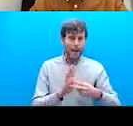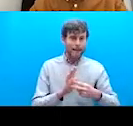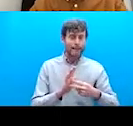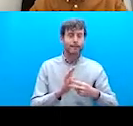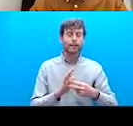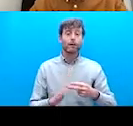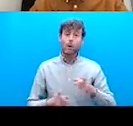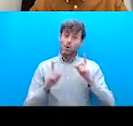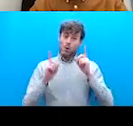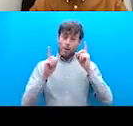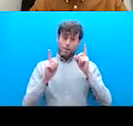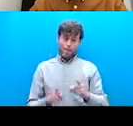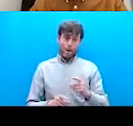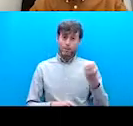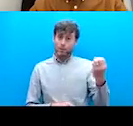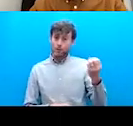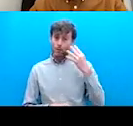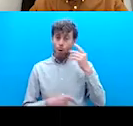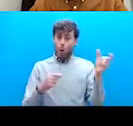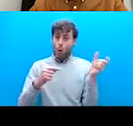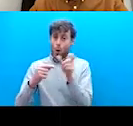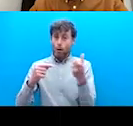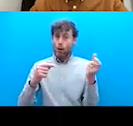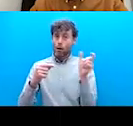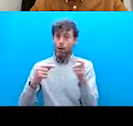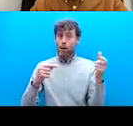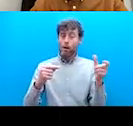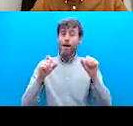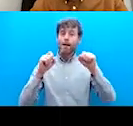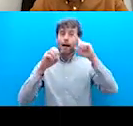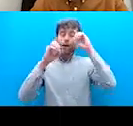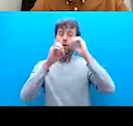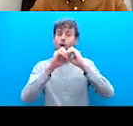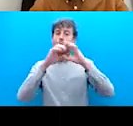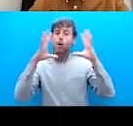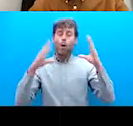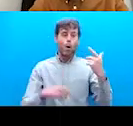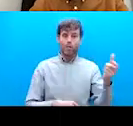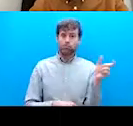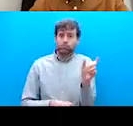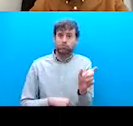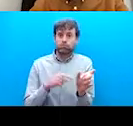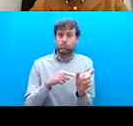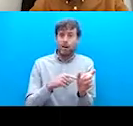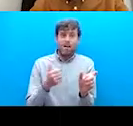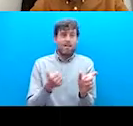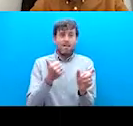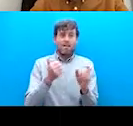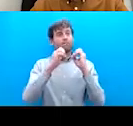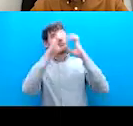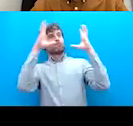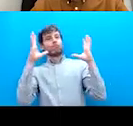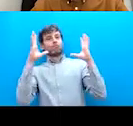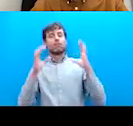need several compositions or rather a single universal composition. For example, linguists have modeled